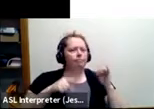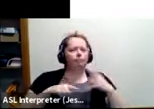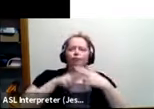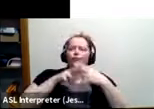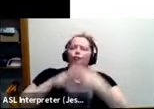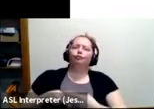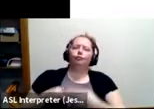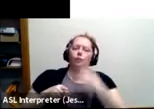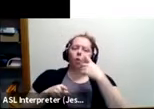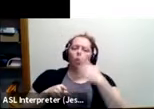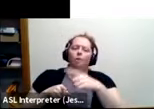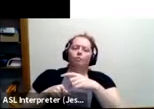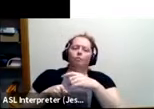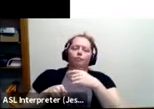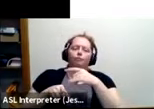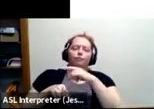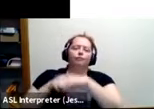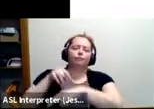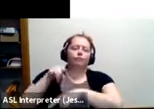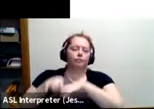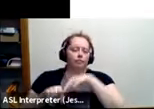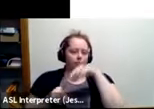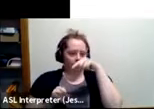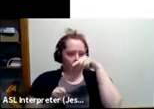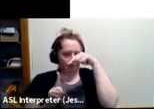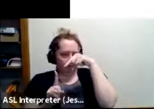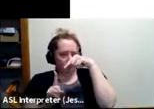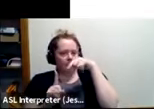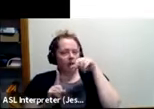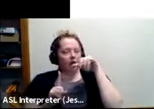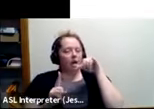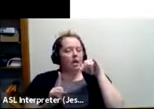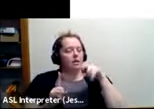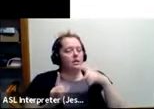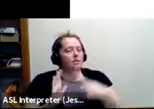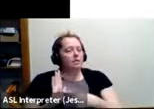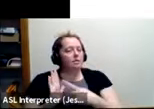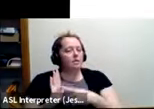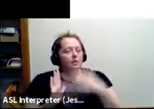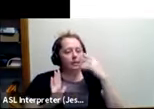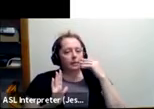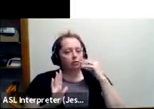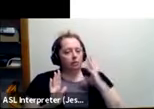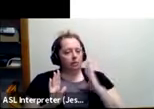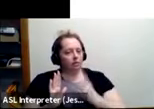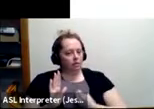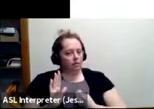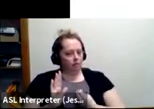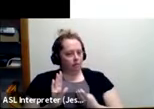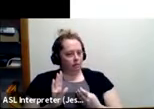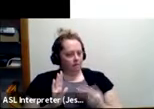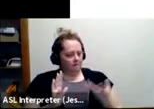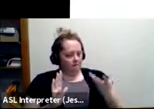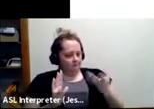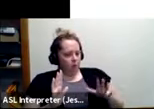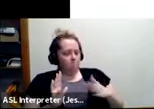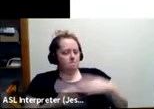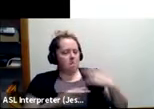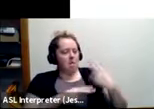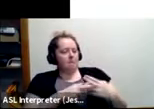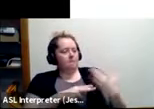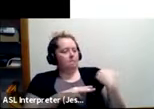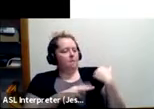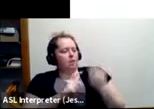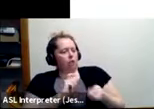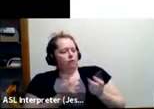other people, may experience trauma related to their dead name. And the reason that